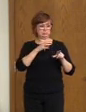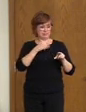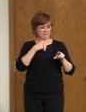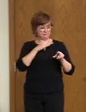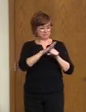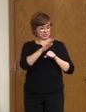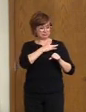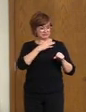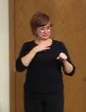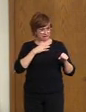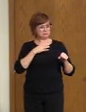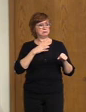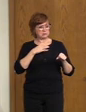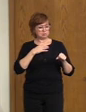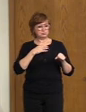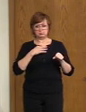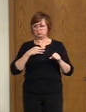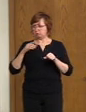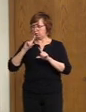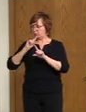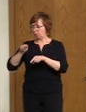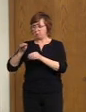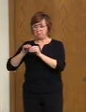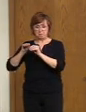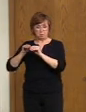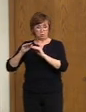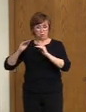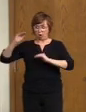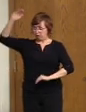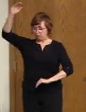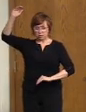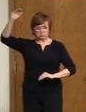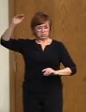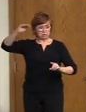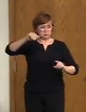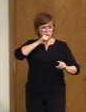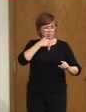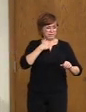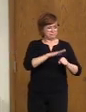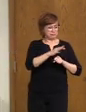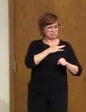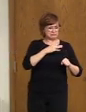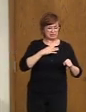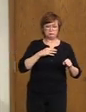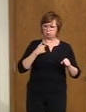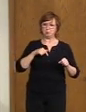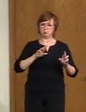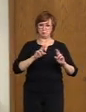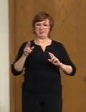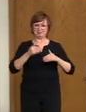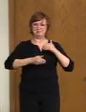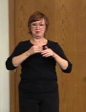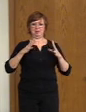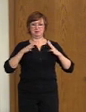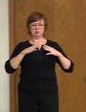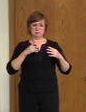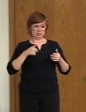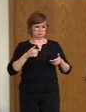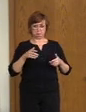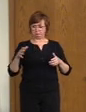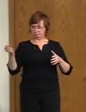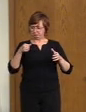adapt the program so that we can assure the vaccine program continues at a pace for the province that gets us to